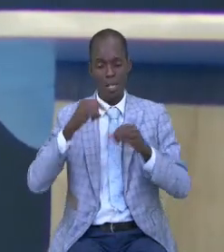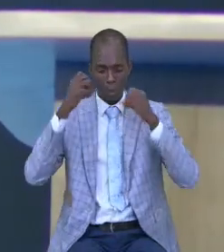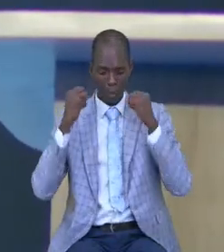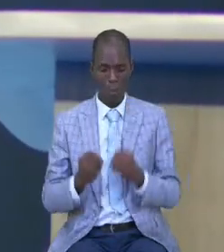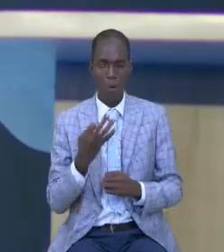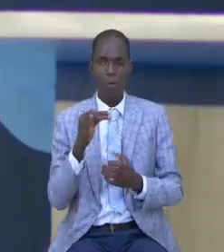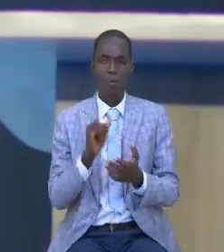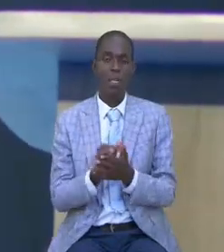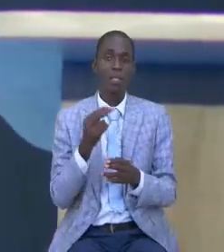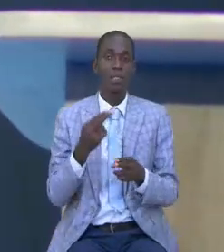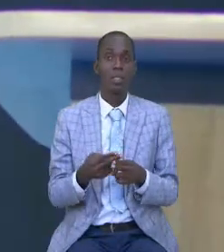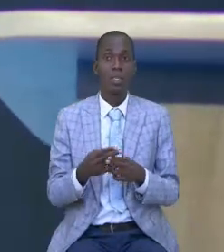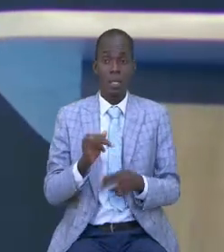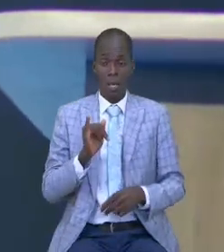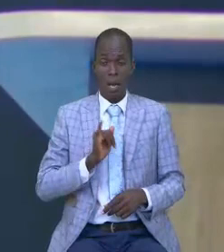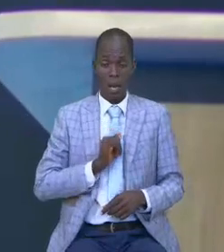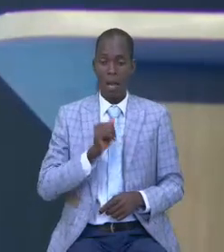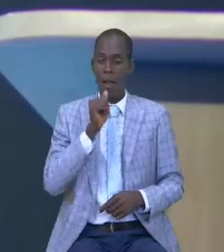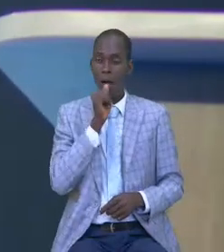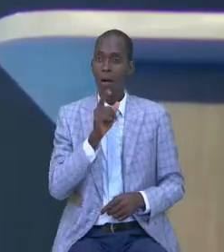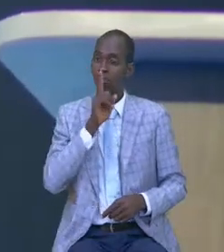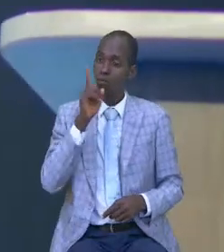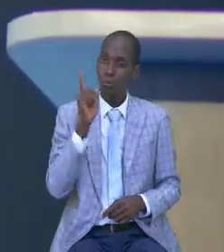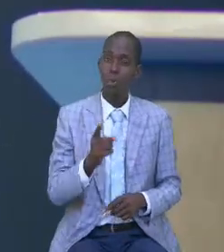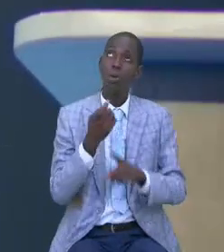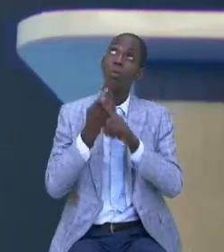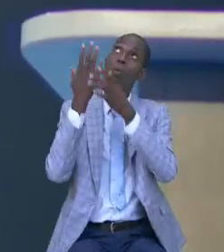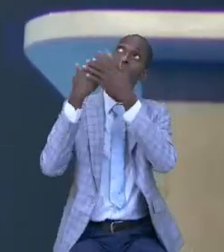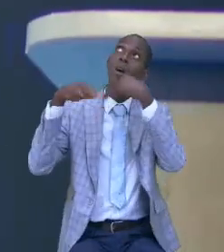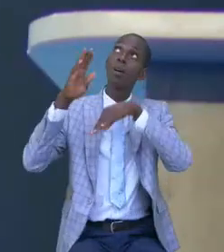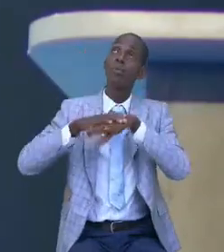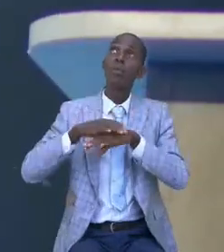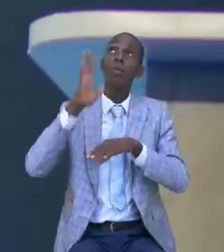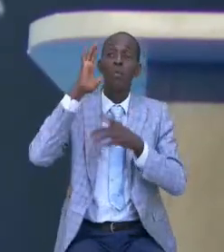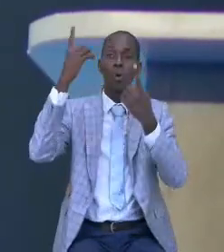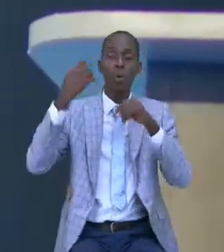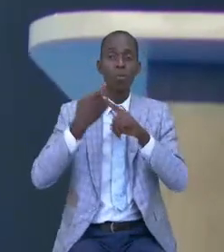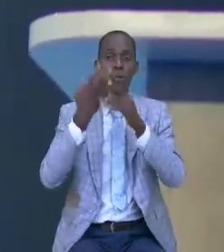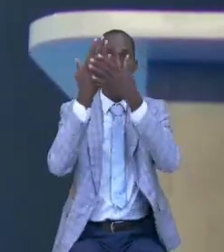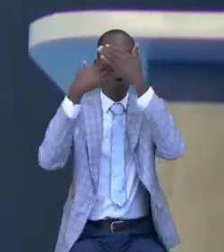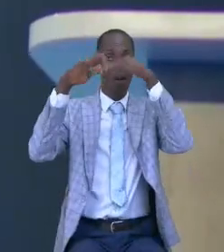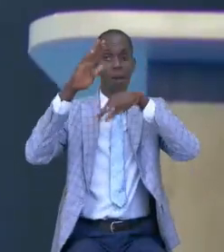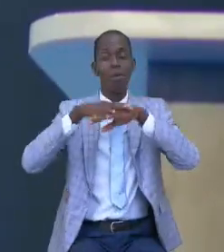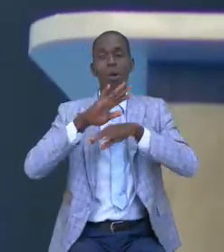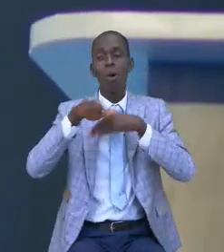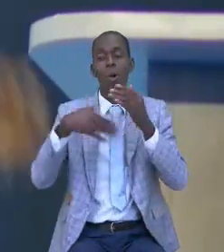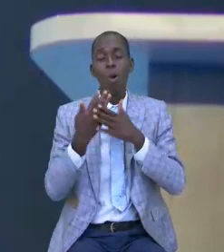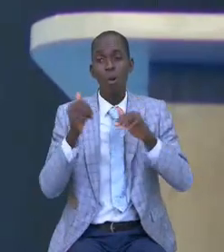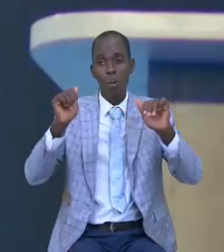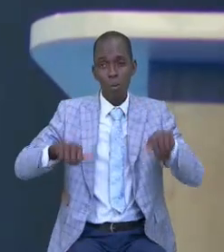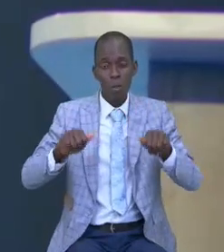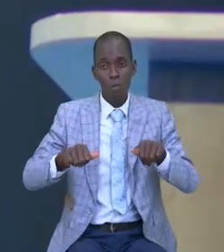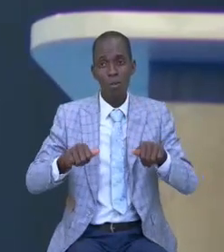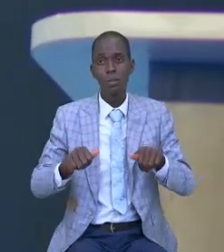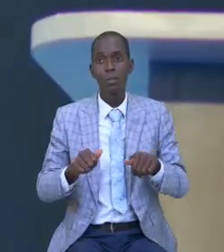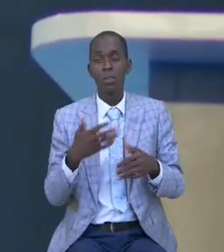that name. I am sure from heaven will come upon you all the possibilities, everything